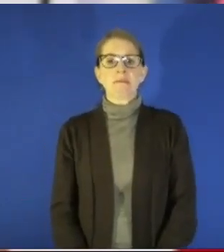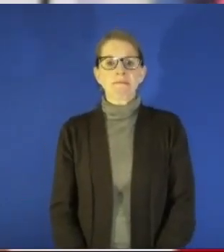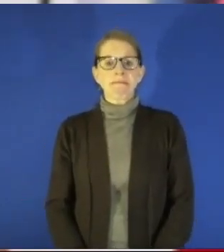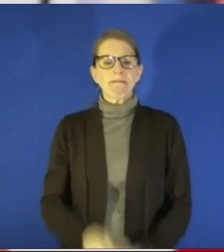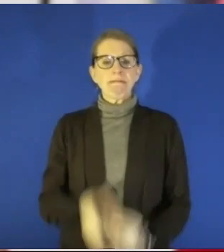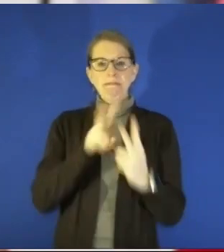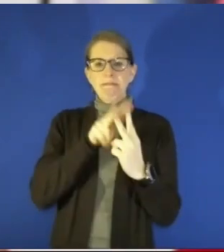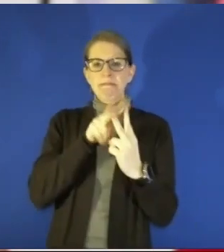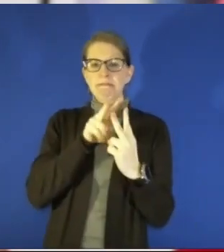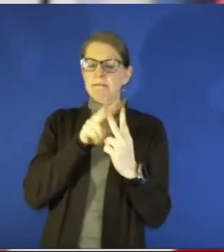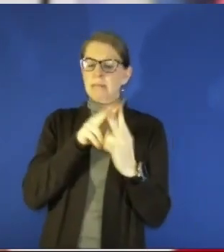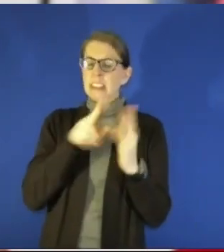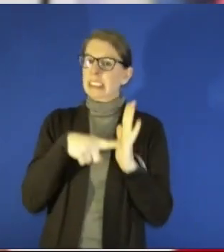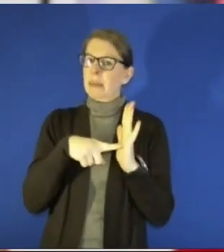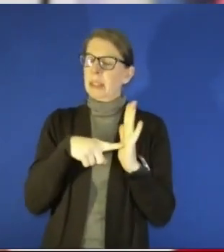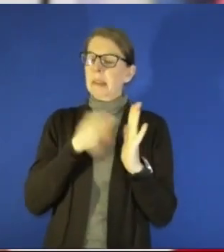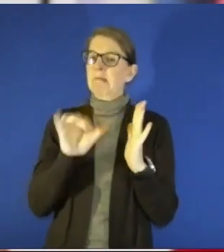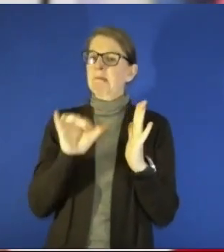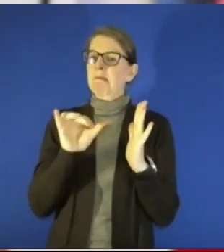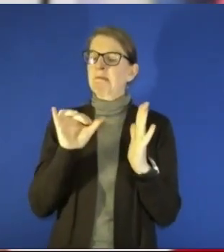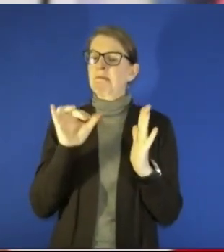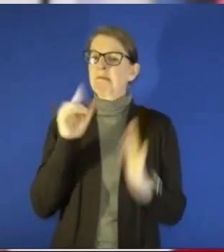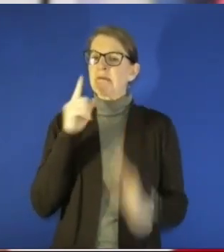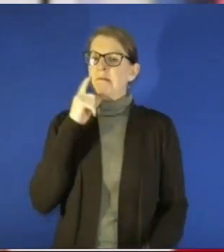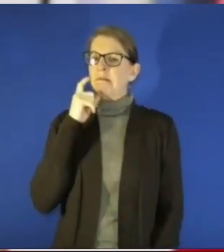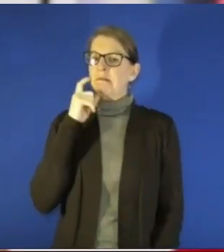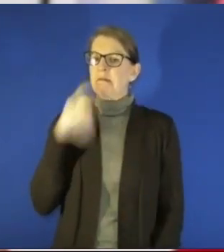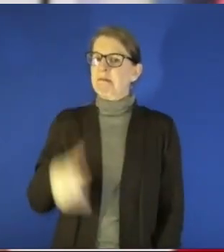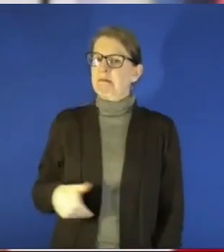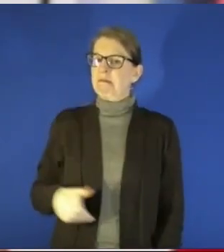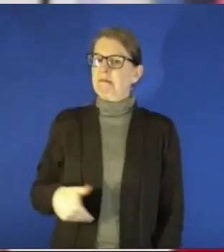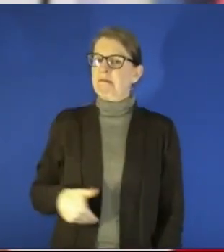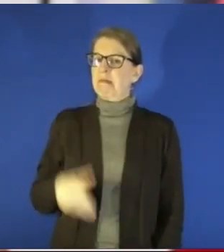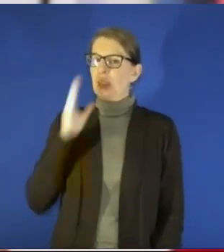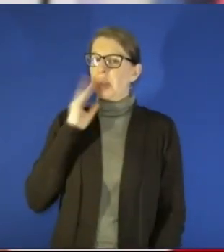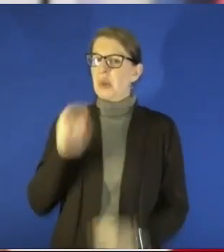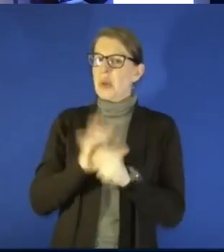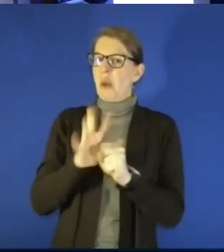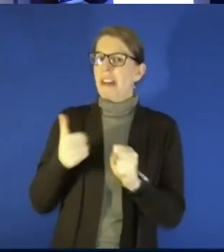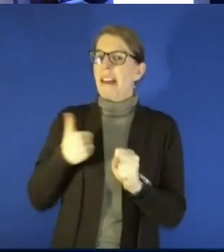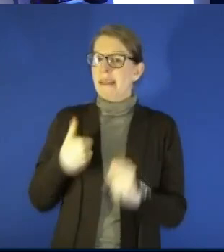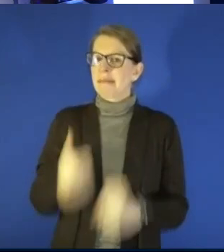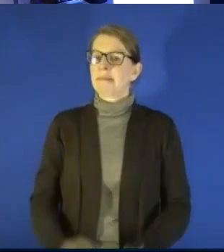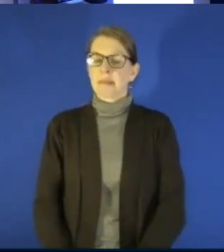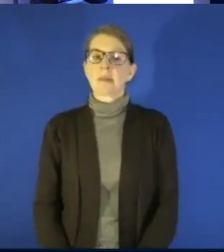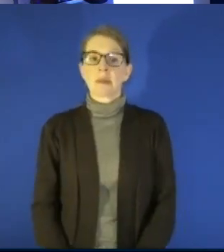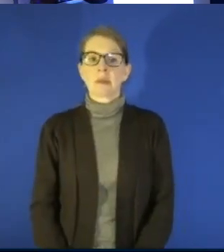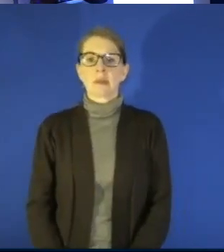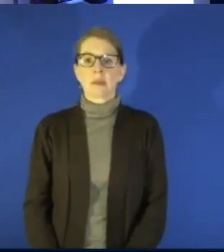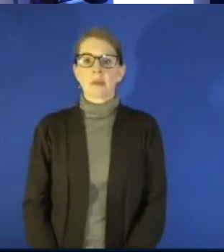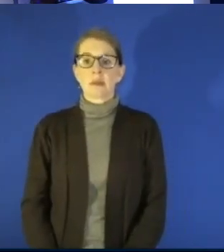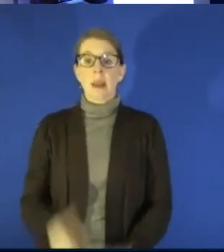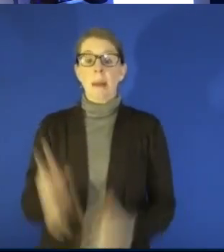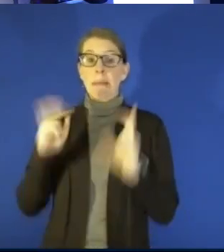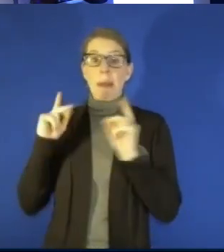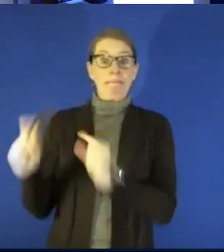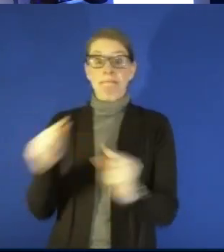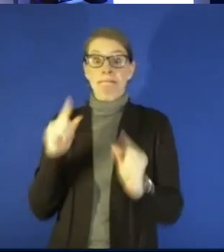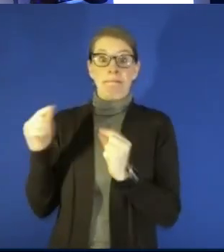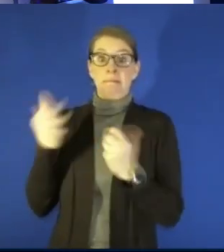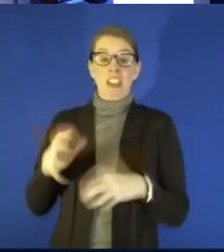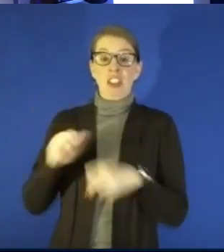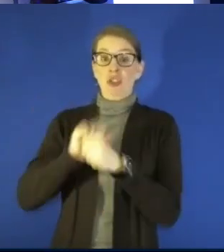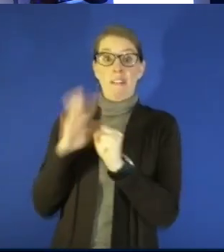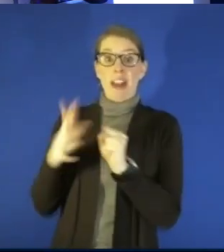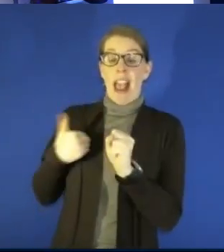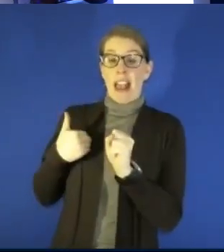feel those symptoms, then I knew I was going down that path. Based on what you had already heard about people having COVID, you